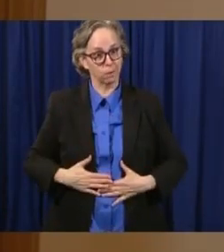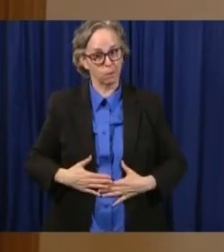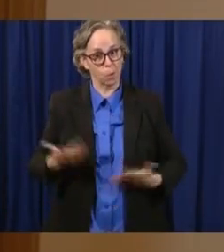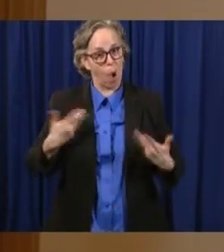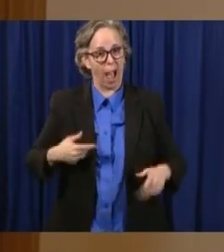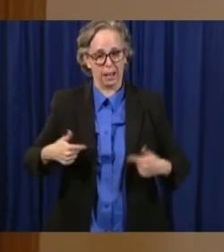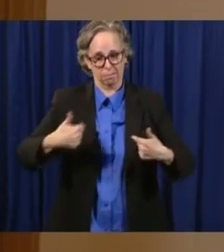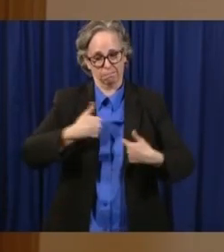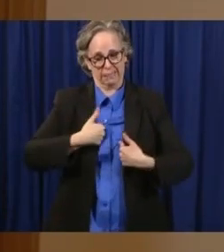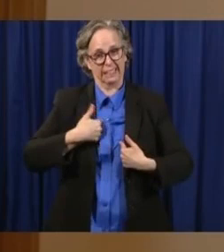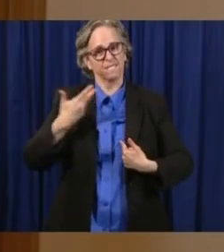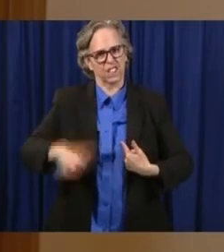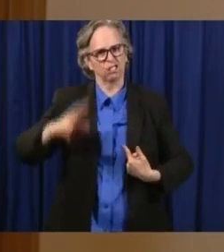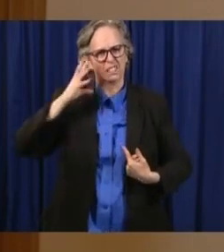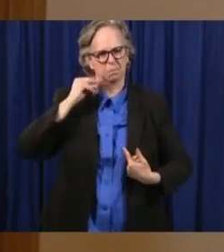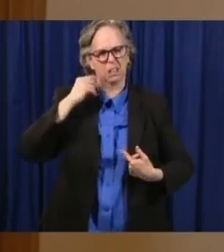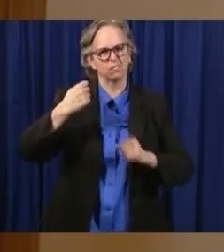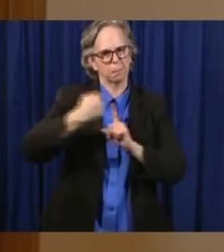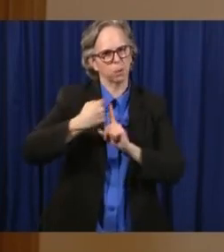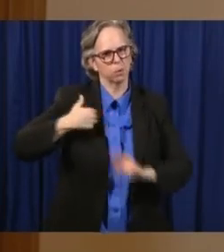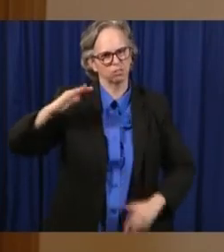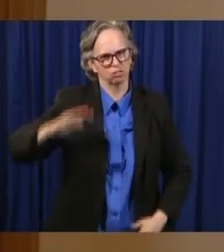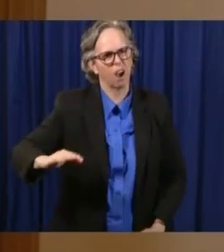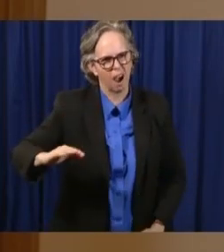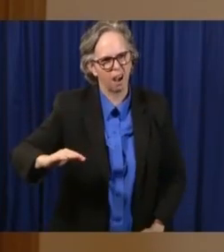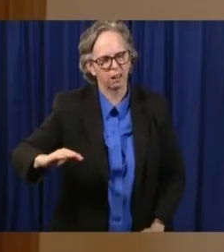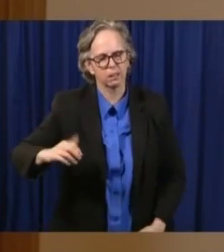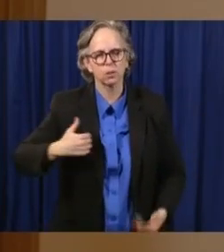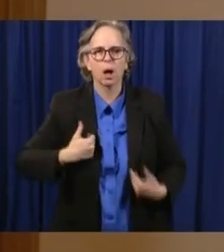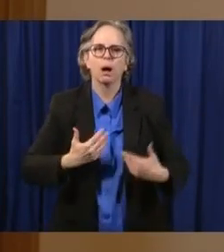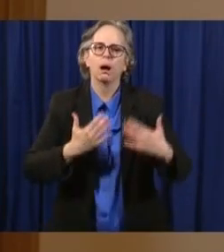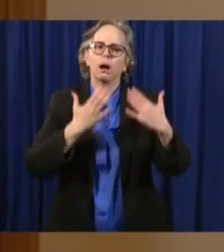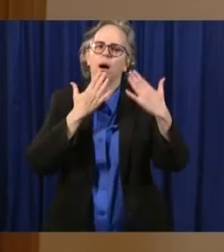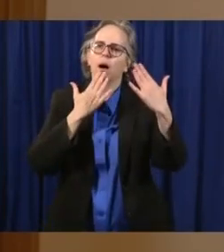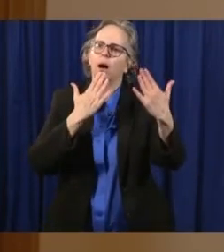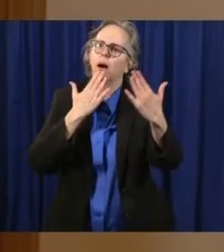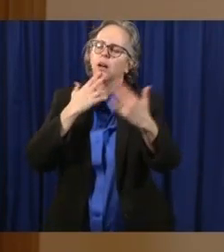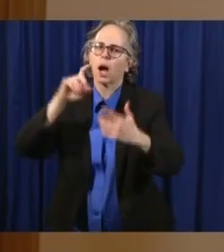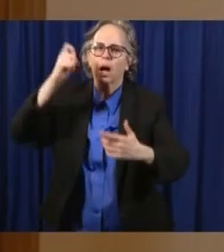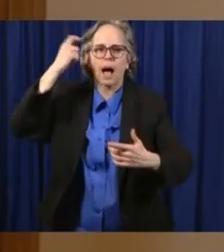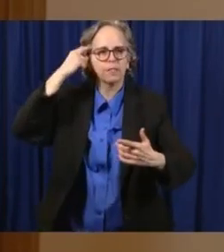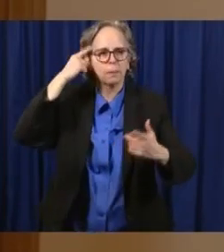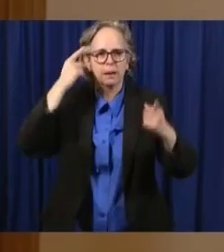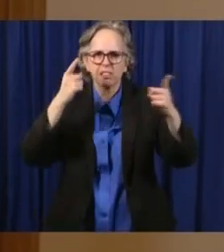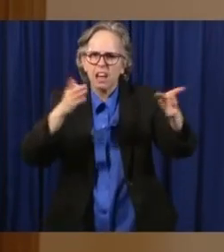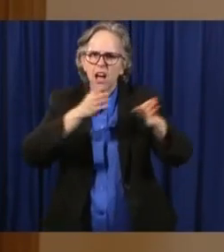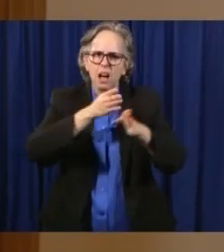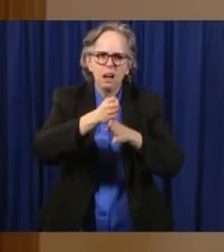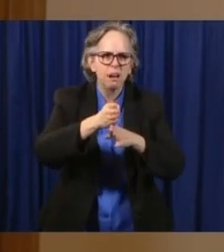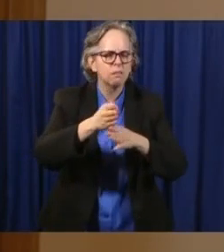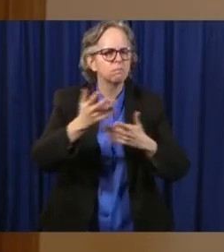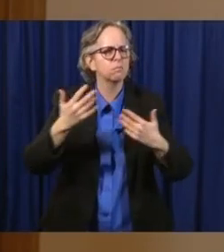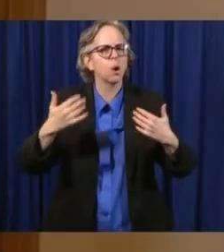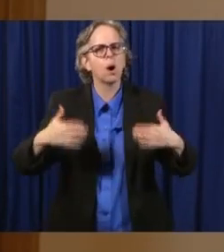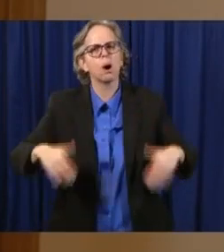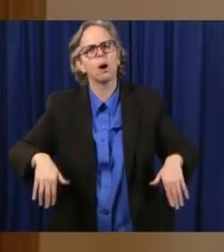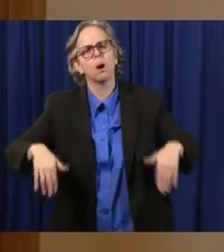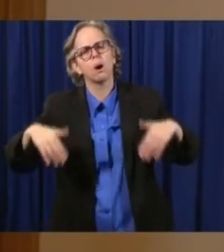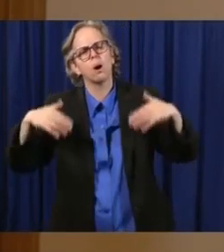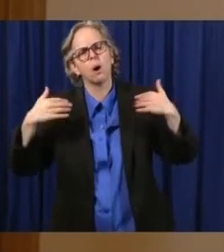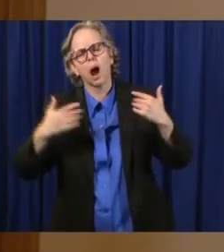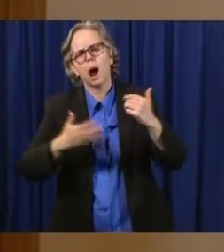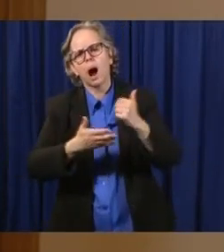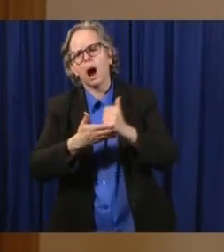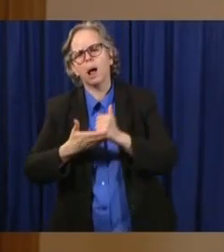so grateful to our governor from the very beginning of his career that has fought against helping kids who don't